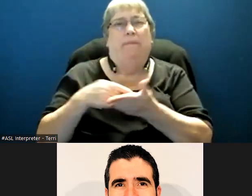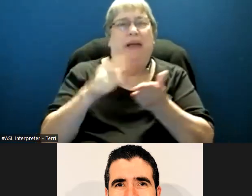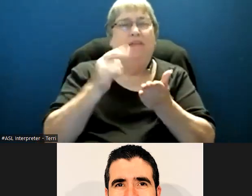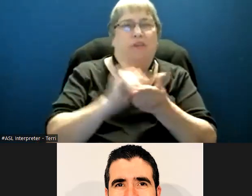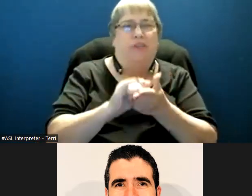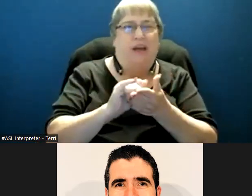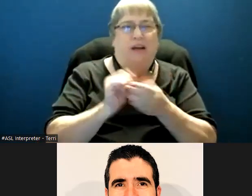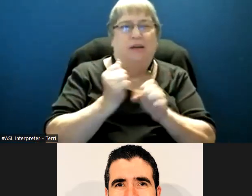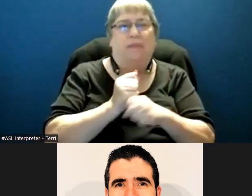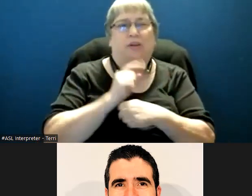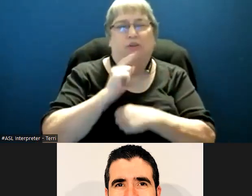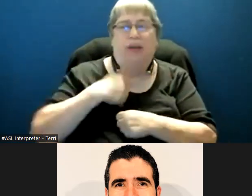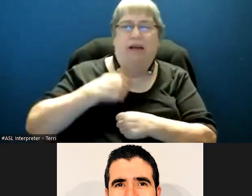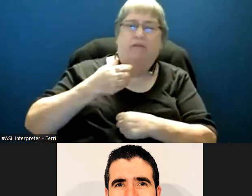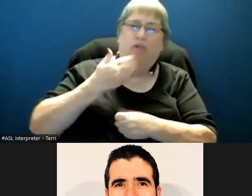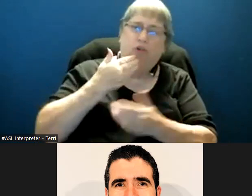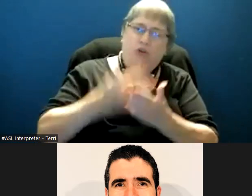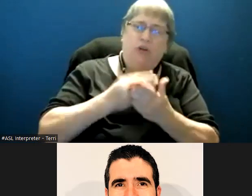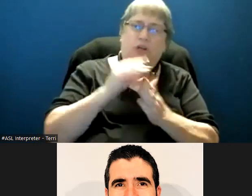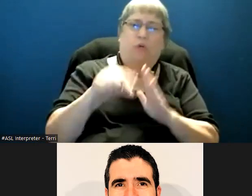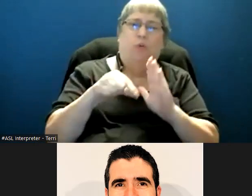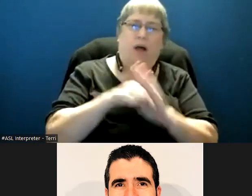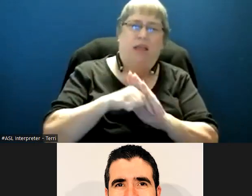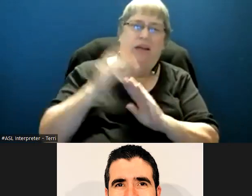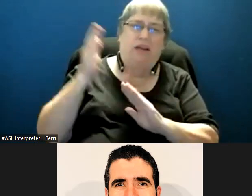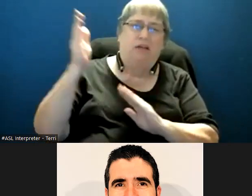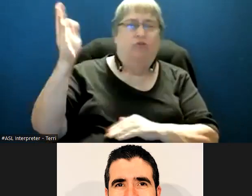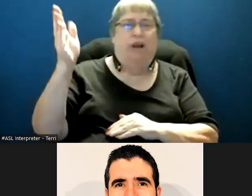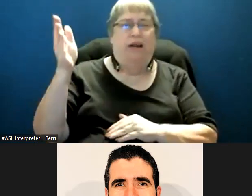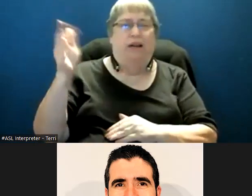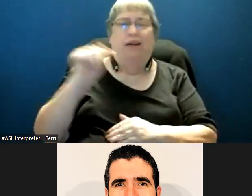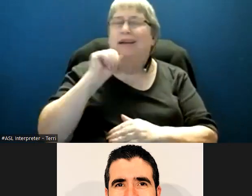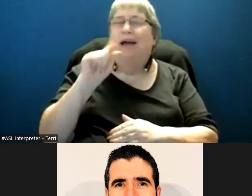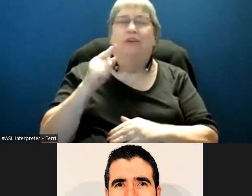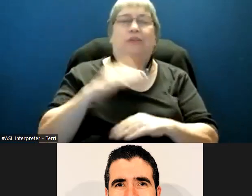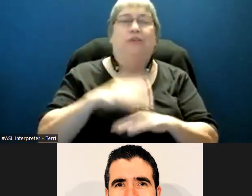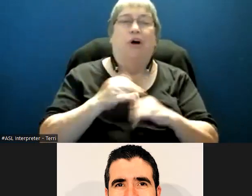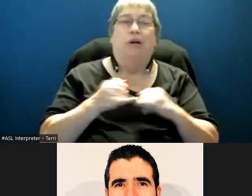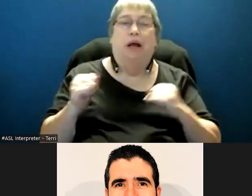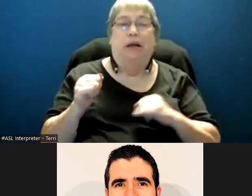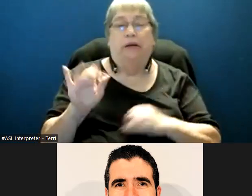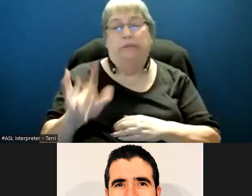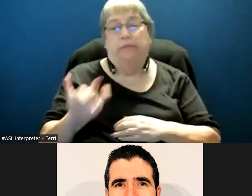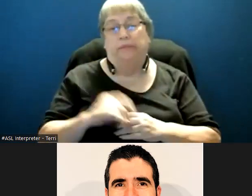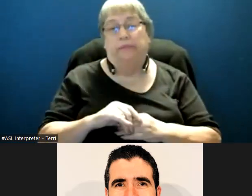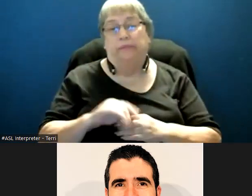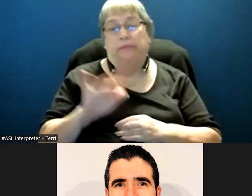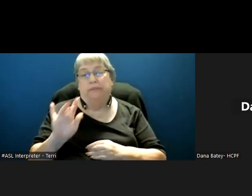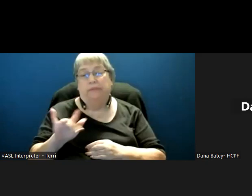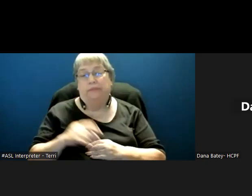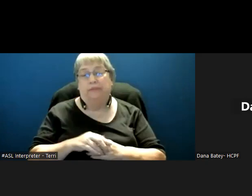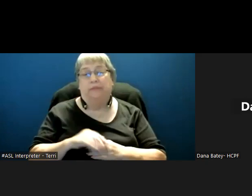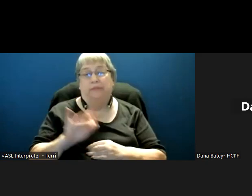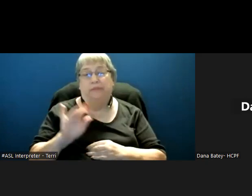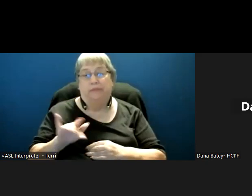training in these offices, not just an online module. I heard what you said.